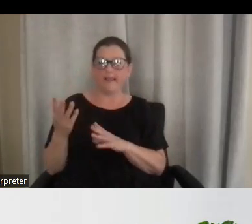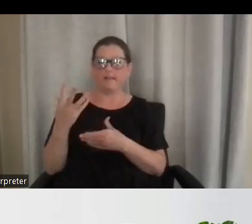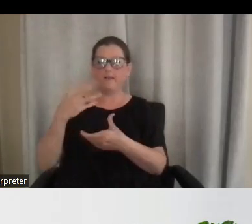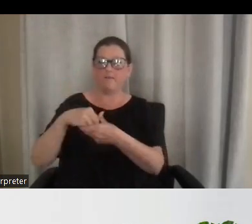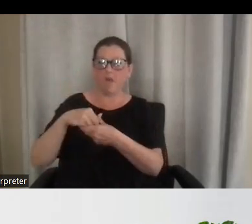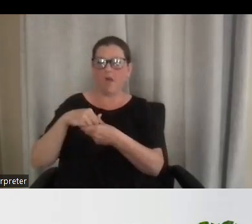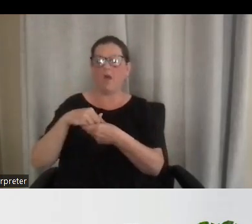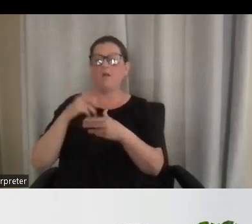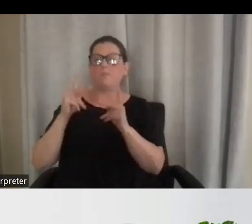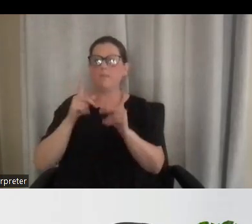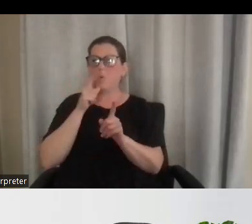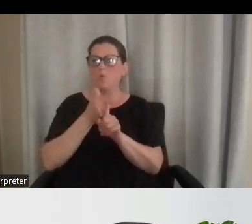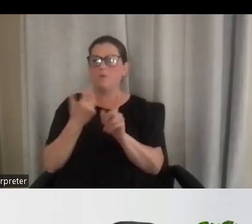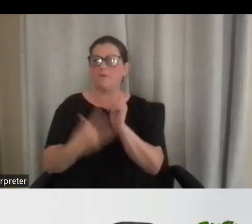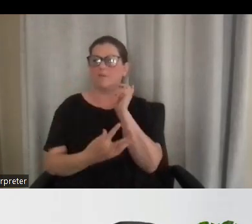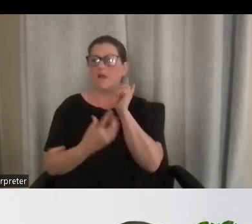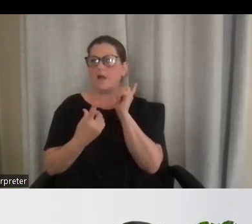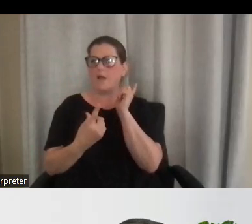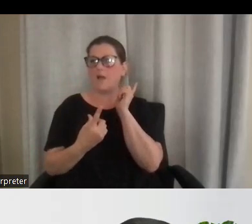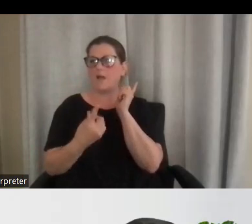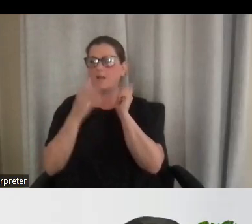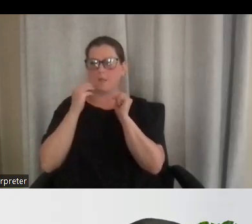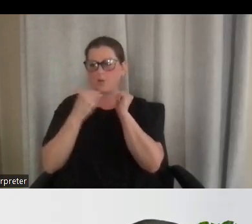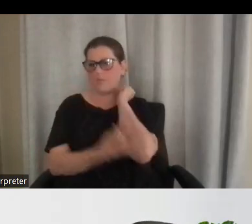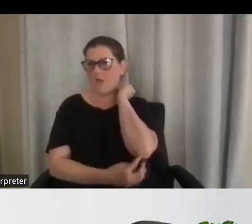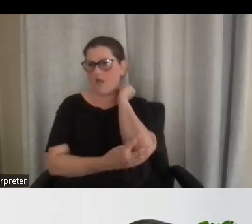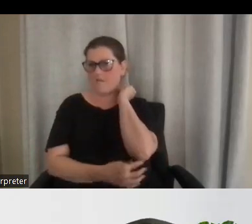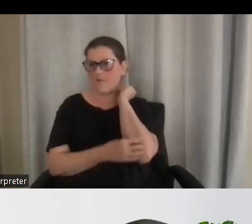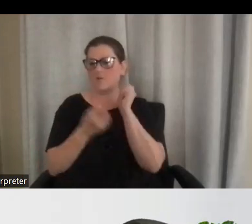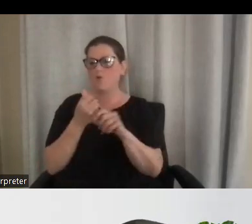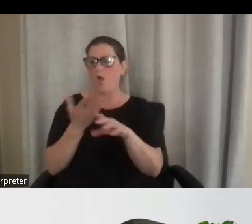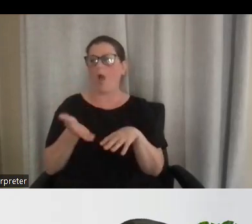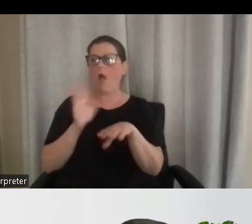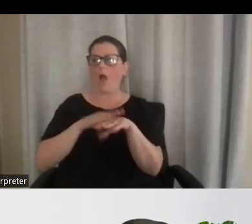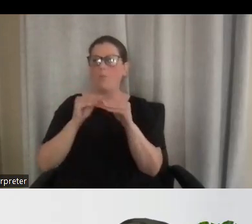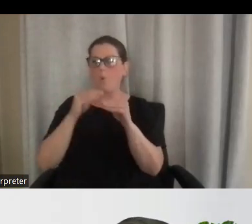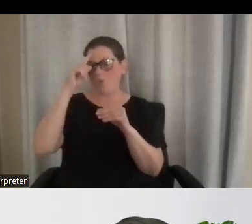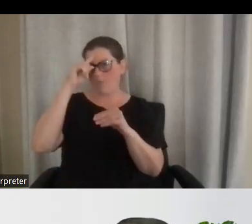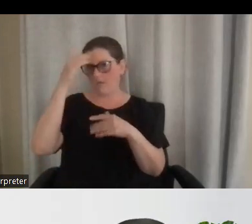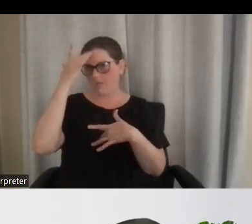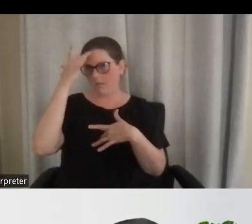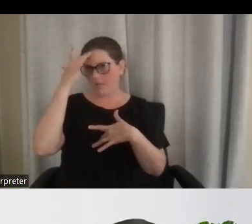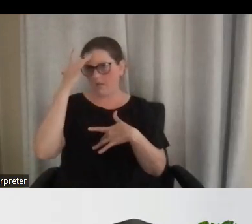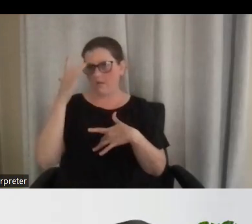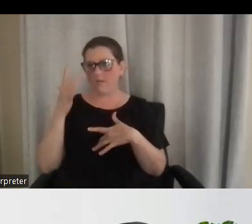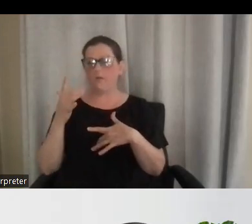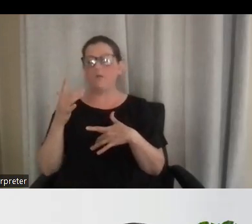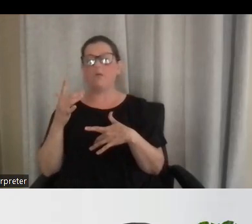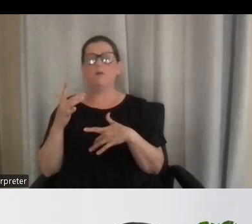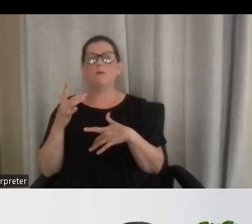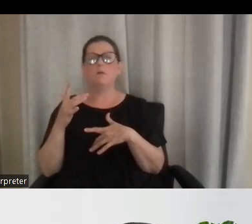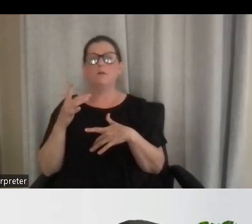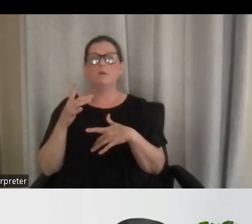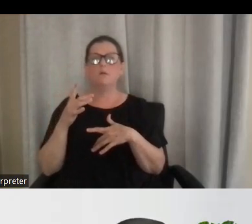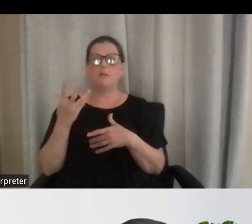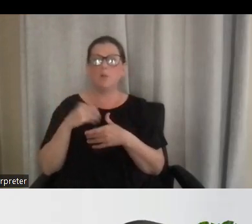who are experiencing poverty that might lead to increased rates of mental illness. And so this can